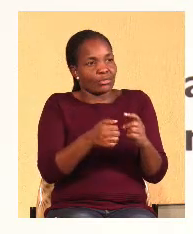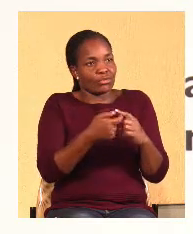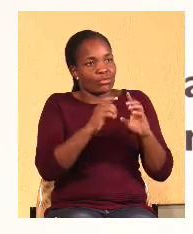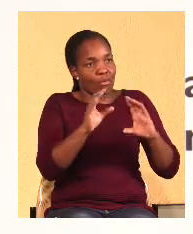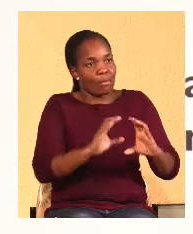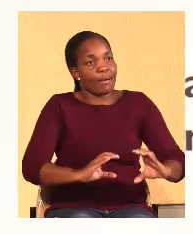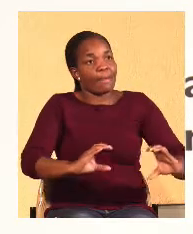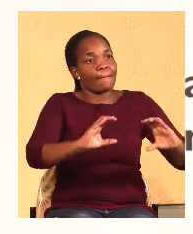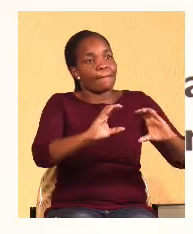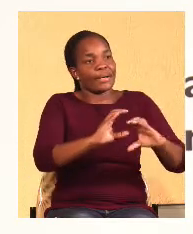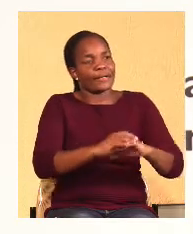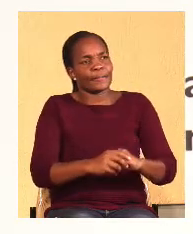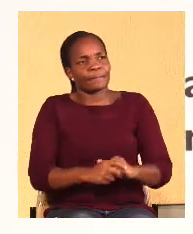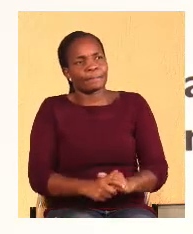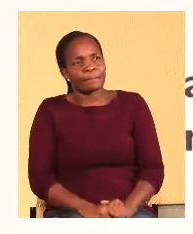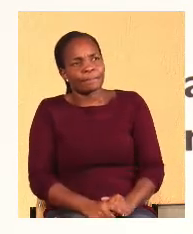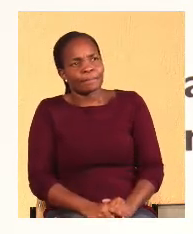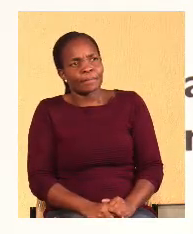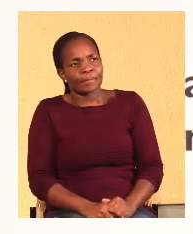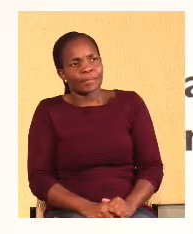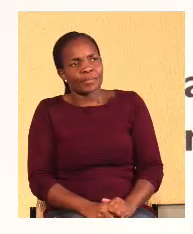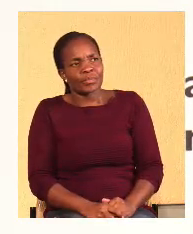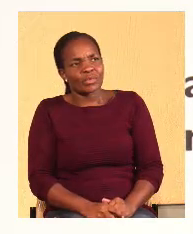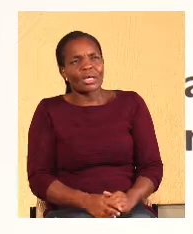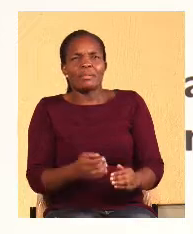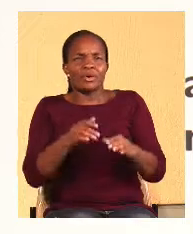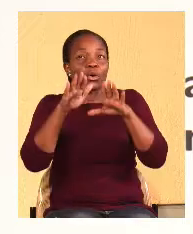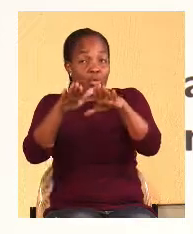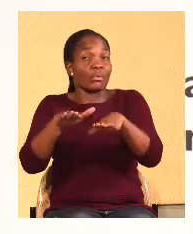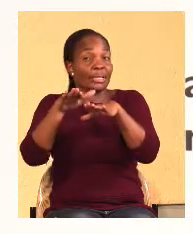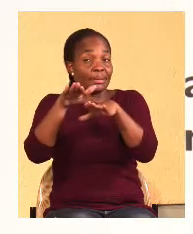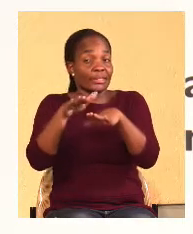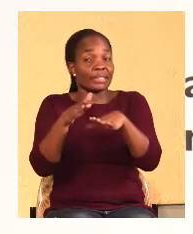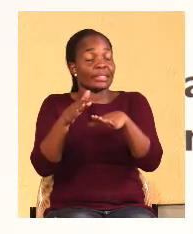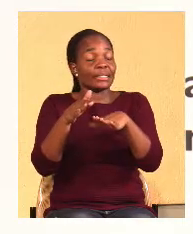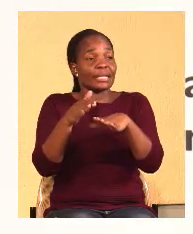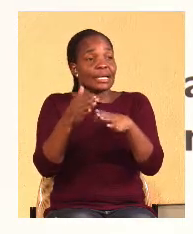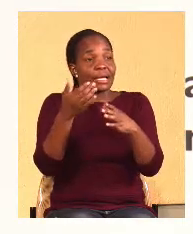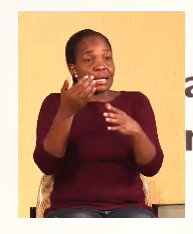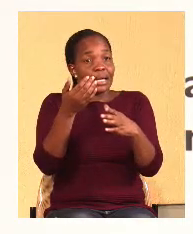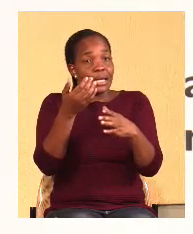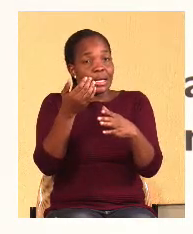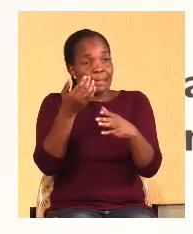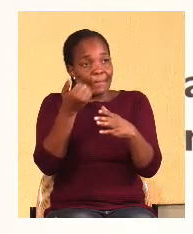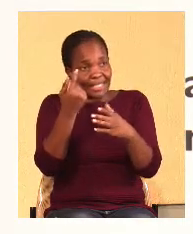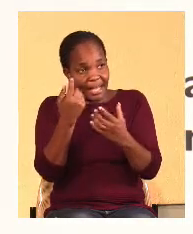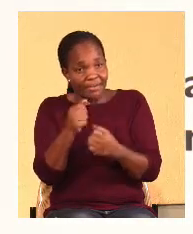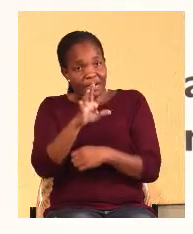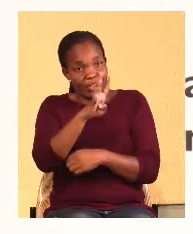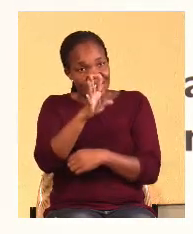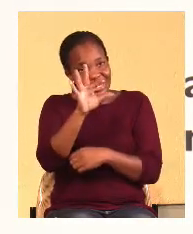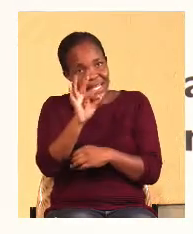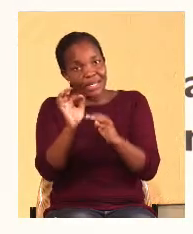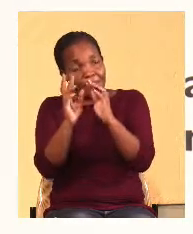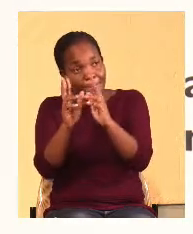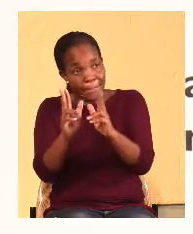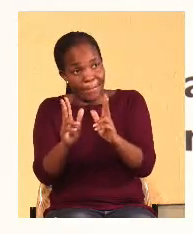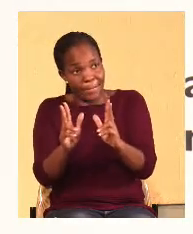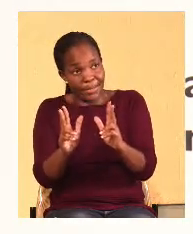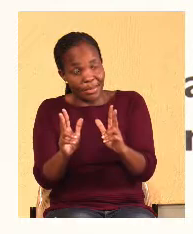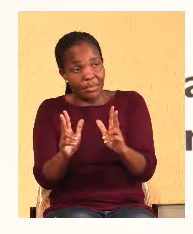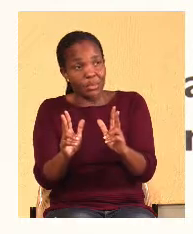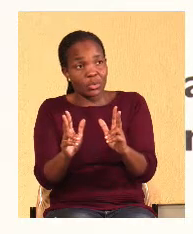So if there is a matter that needs to be voted on, like a budget, for example, Parliament can decide whether they want to meet as 49. If